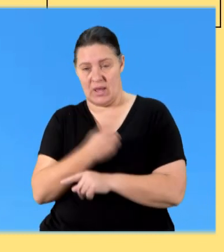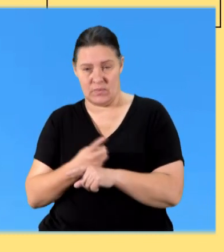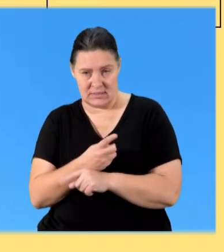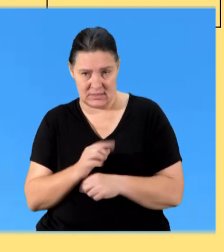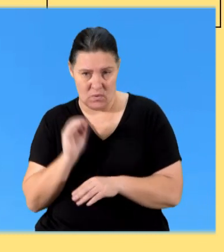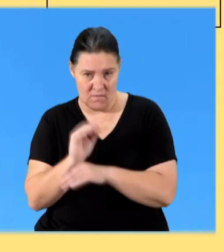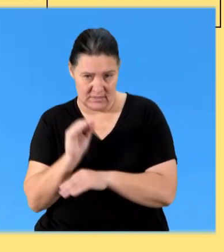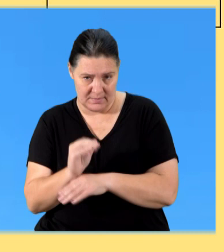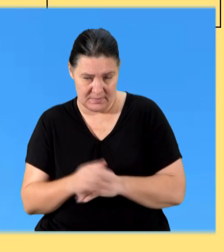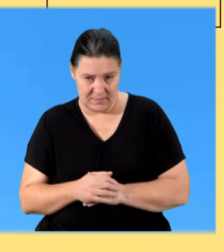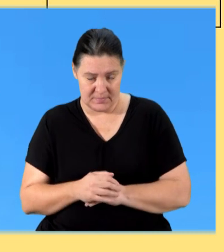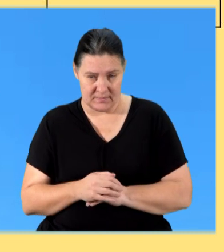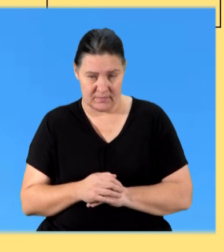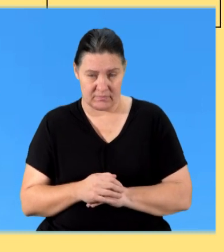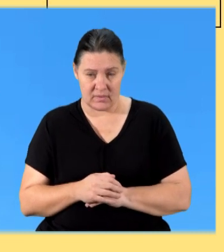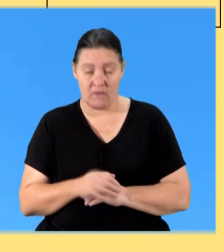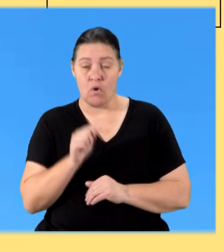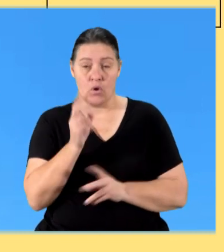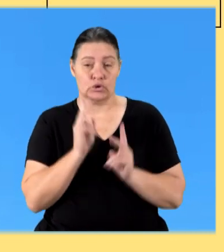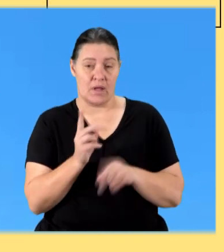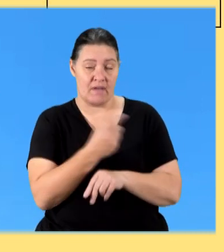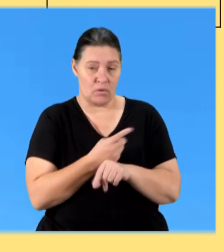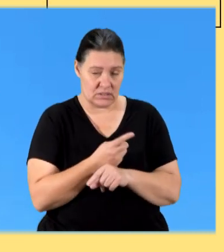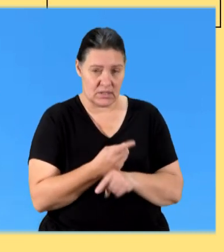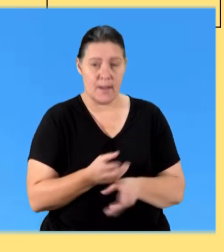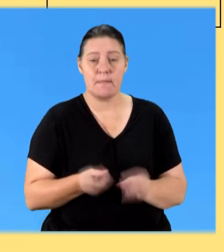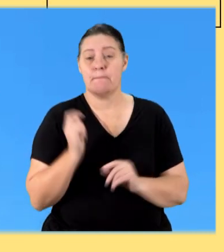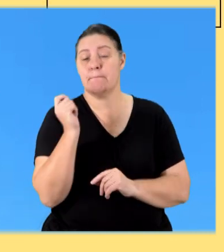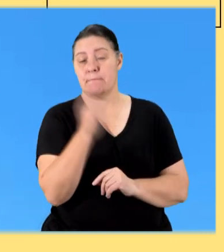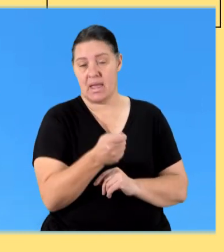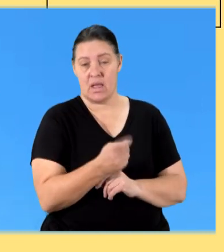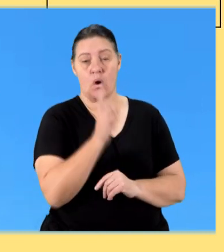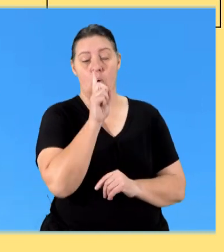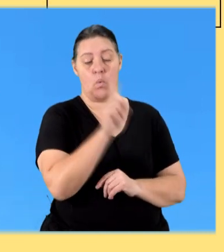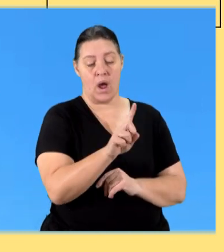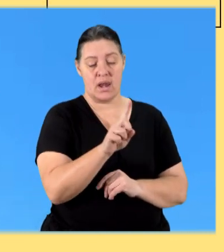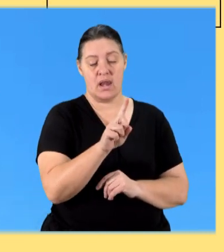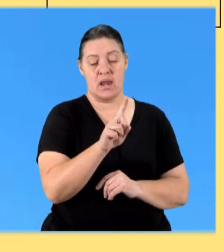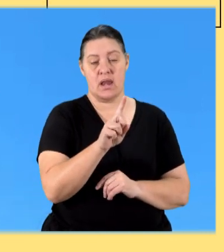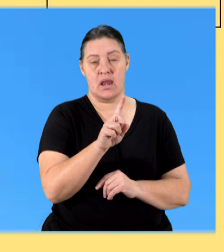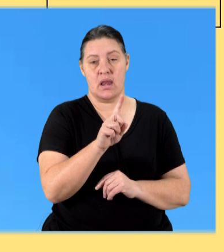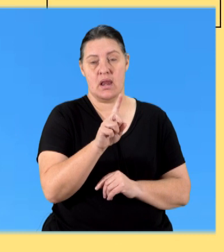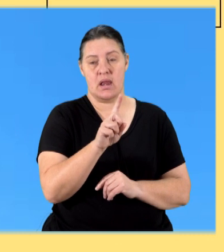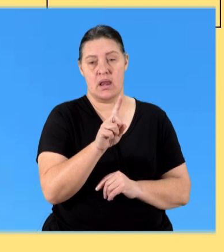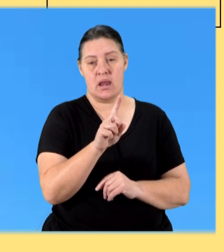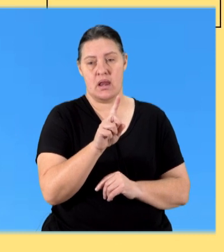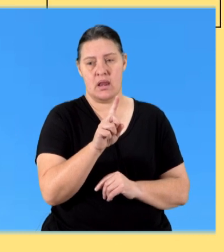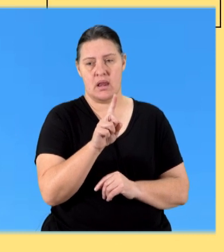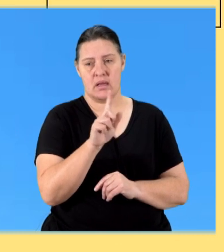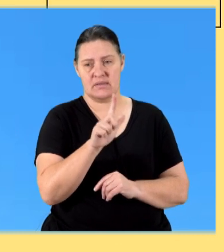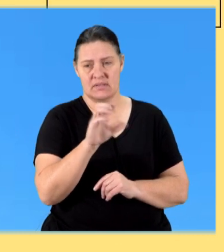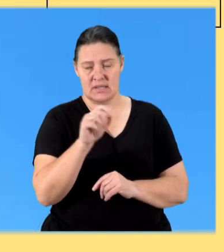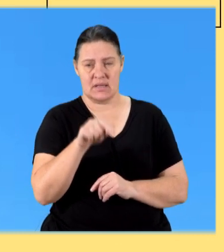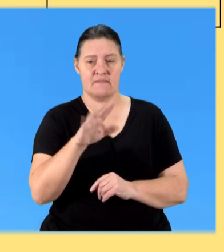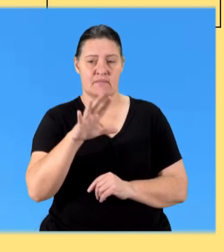hours. And for those 12 hours, we are going to pay 117 Rands and 50.